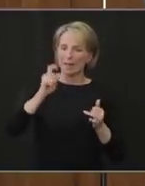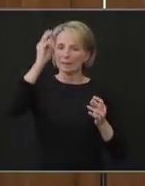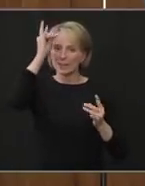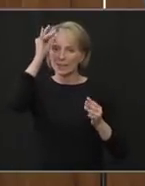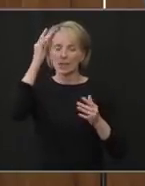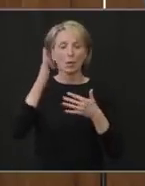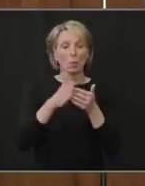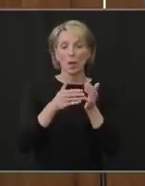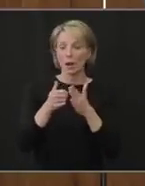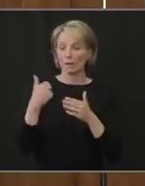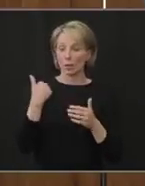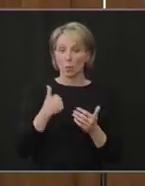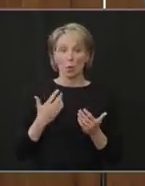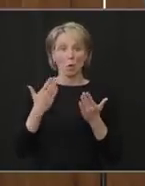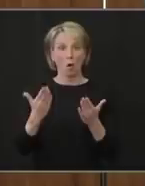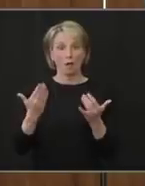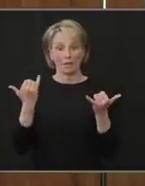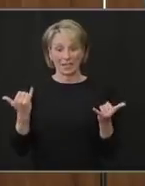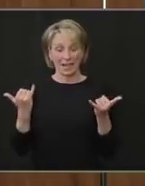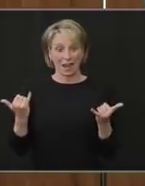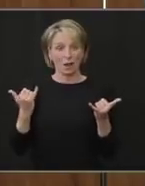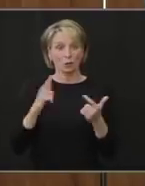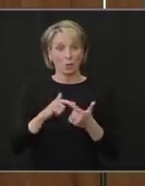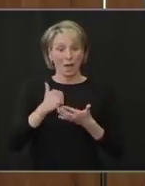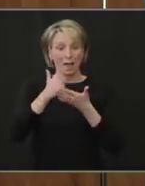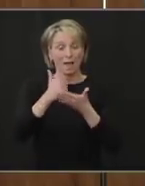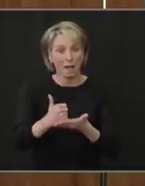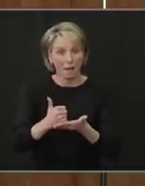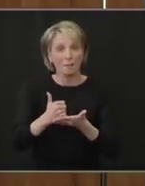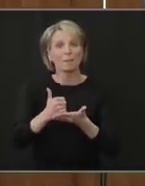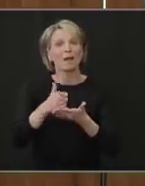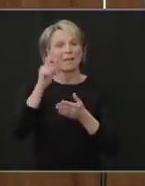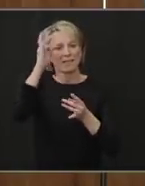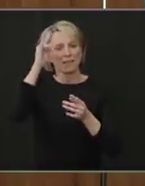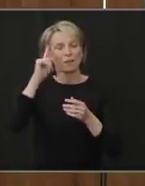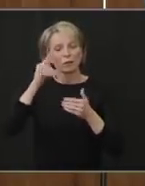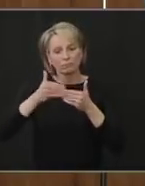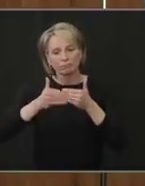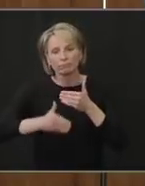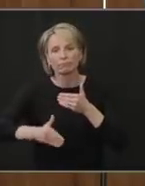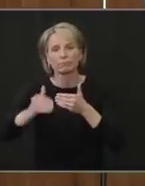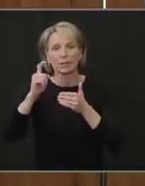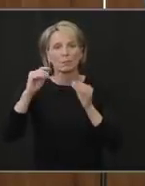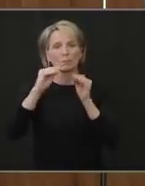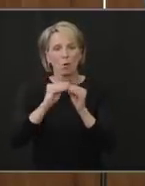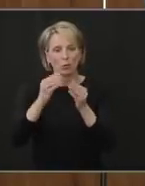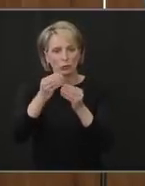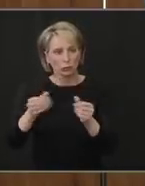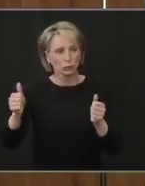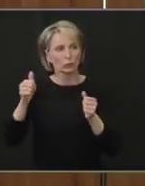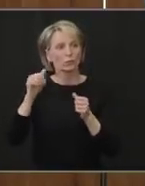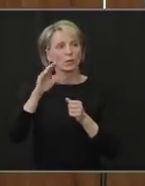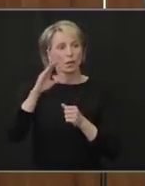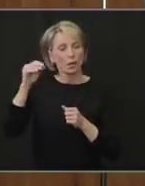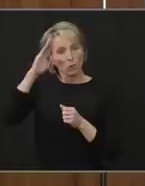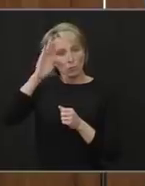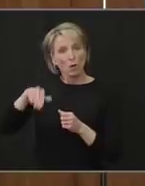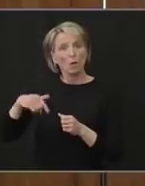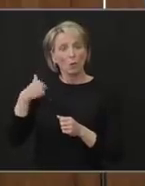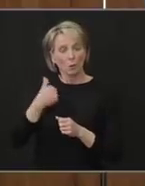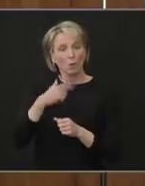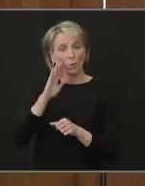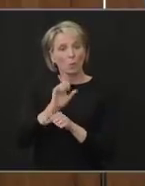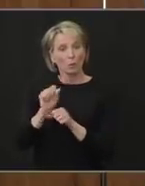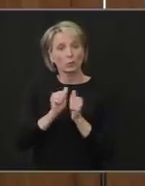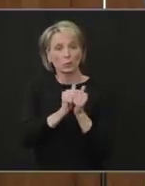solutions that we provide have to be bigger and longer range, and I know that we are going to be working together